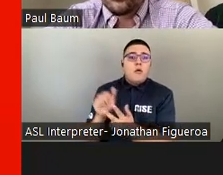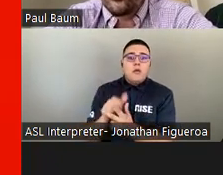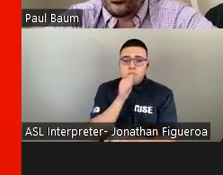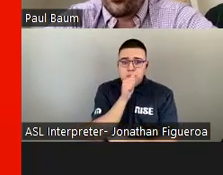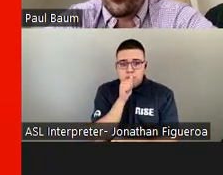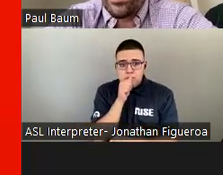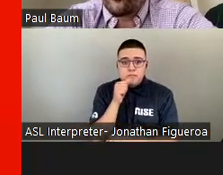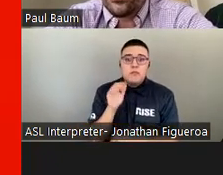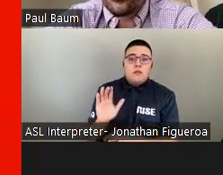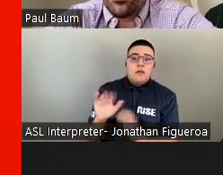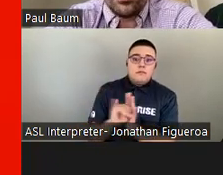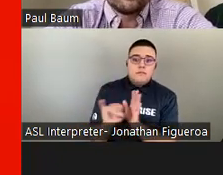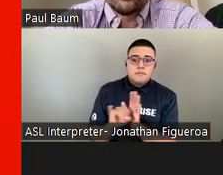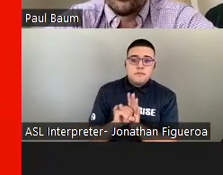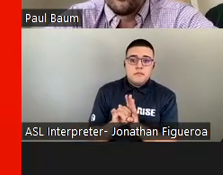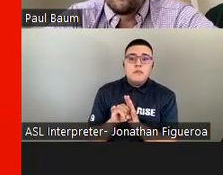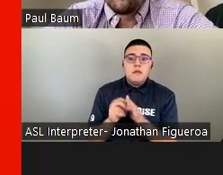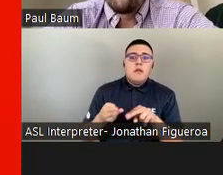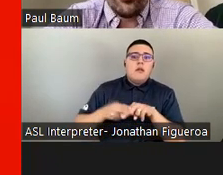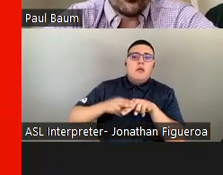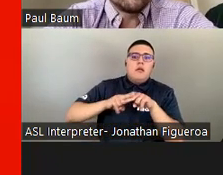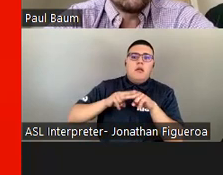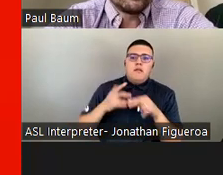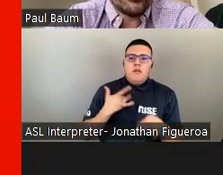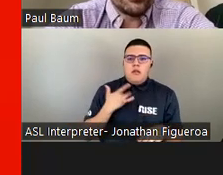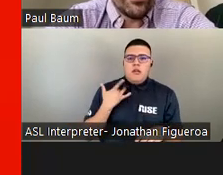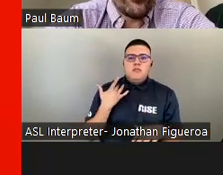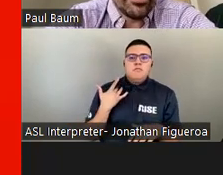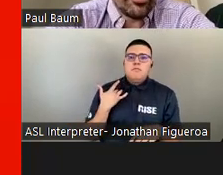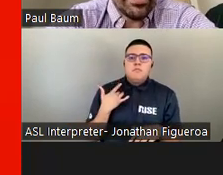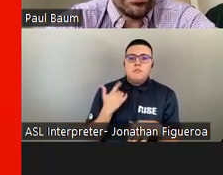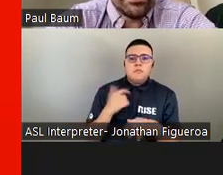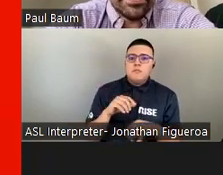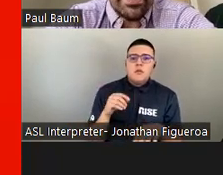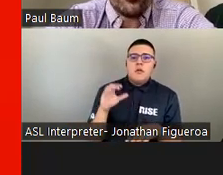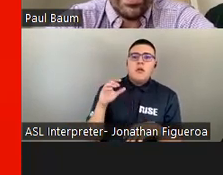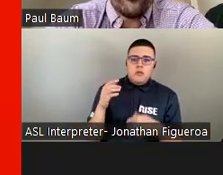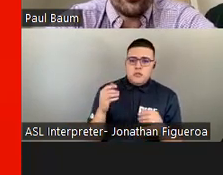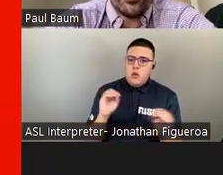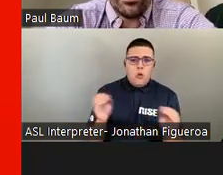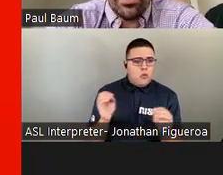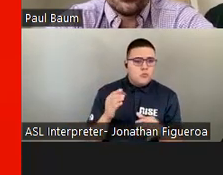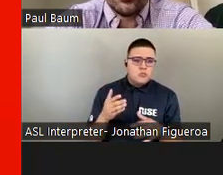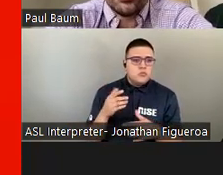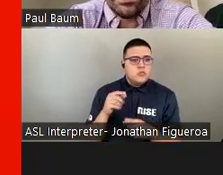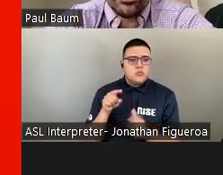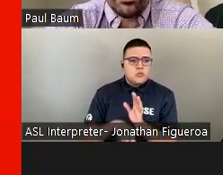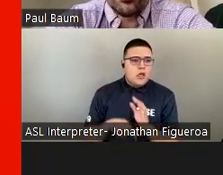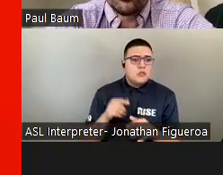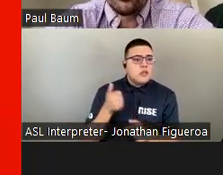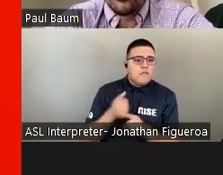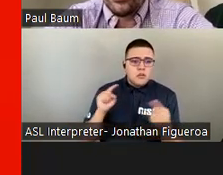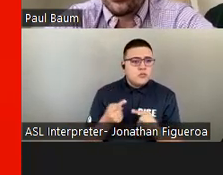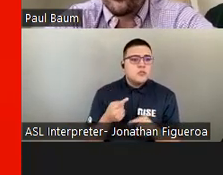was associated with increased odds for non-suicidal self-injury, suicidal behavior, and